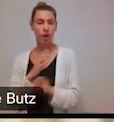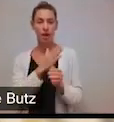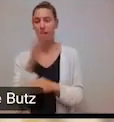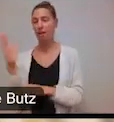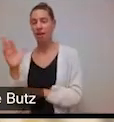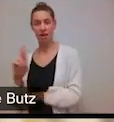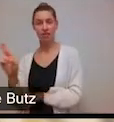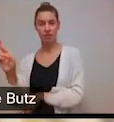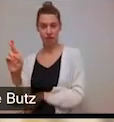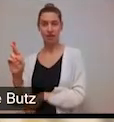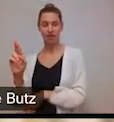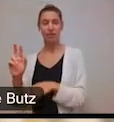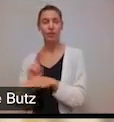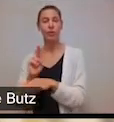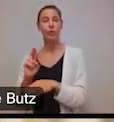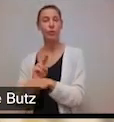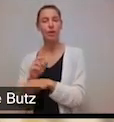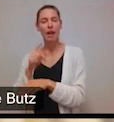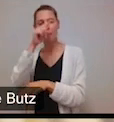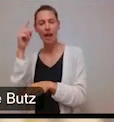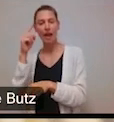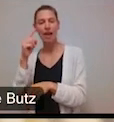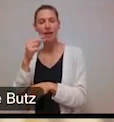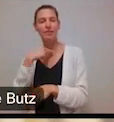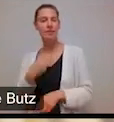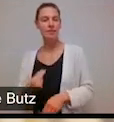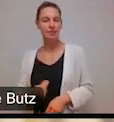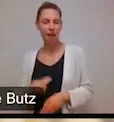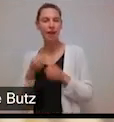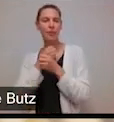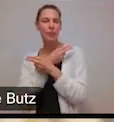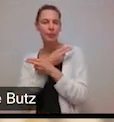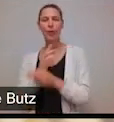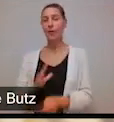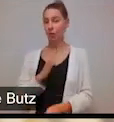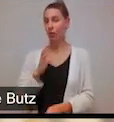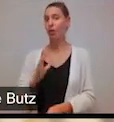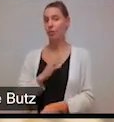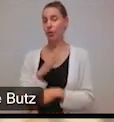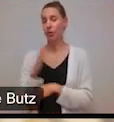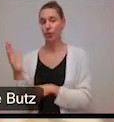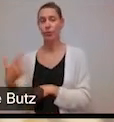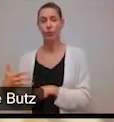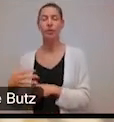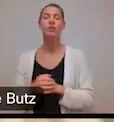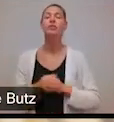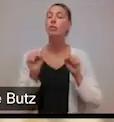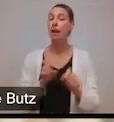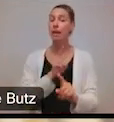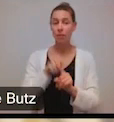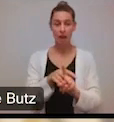wearing a tuxedo, black tie, formal. So we can apply this idea to writing as